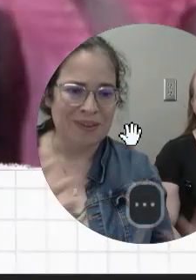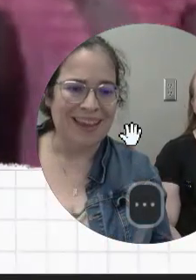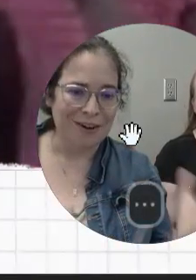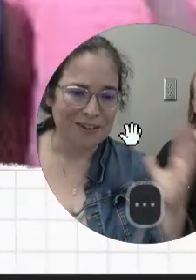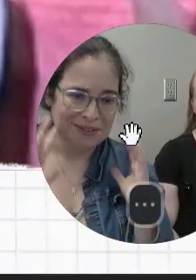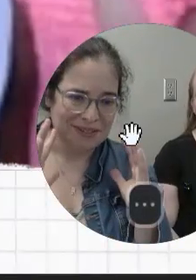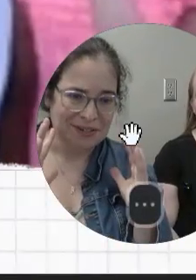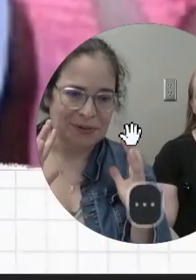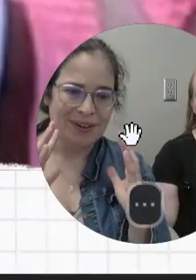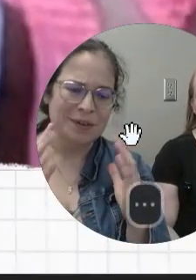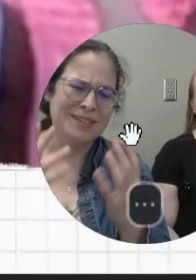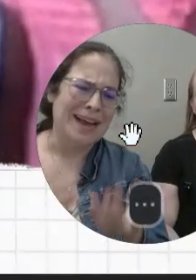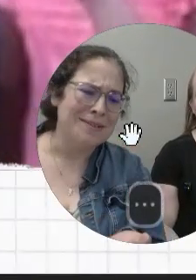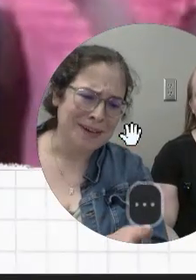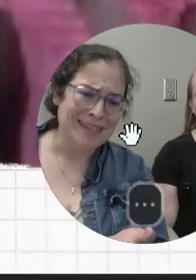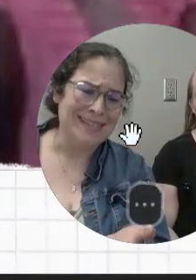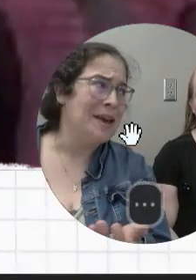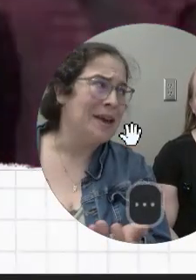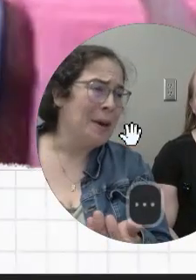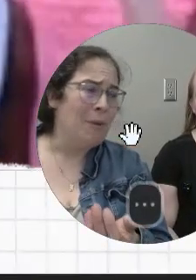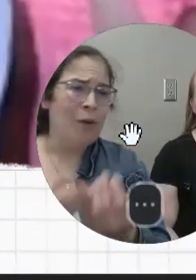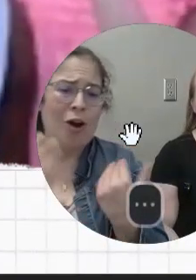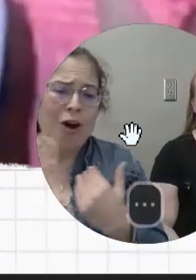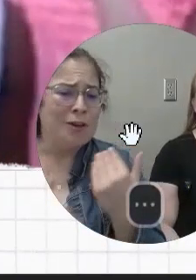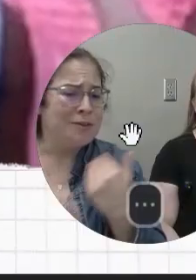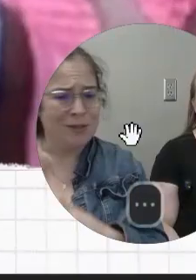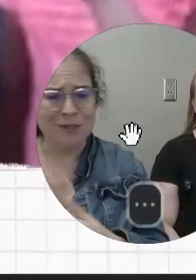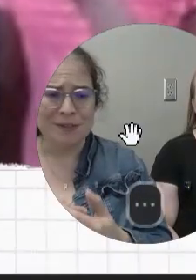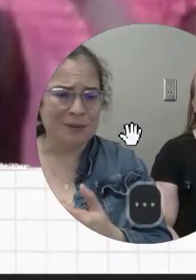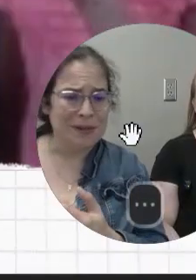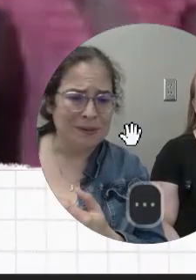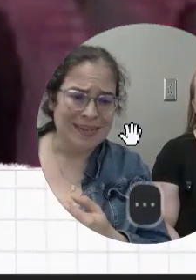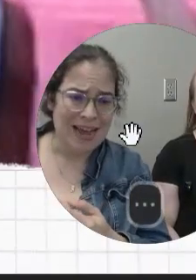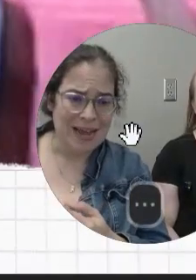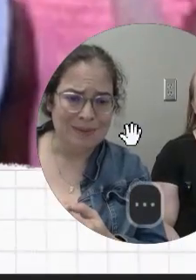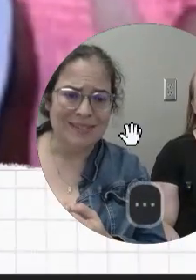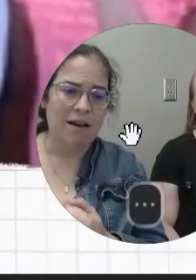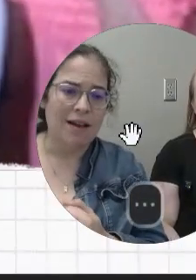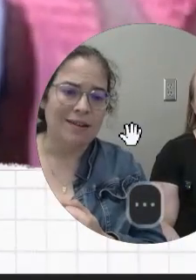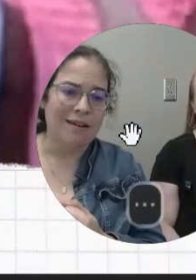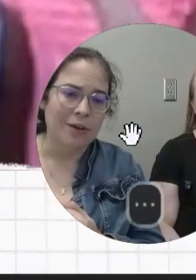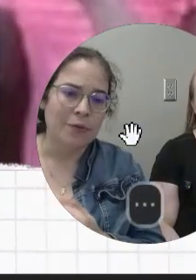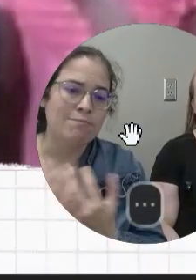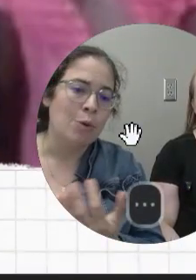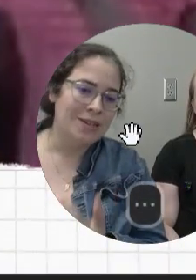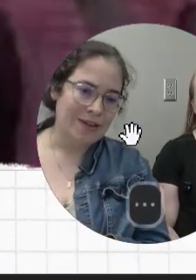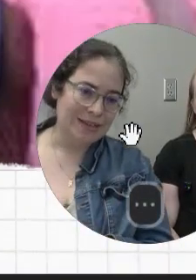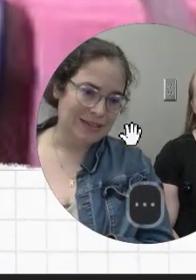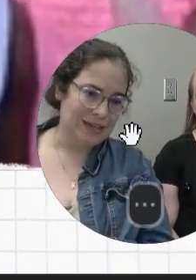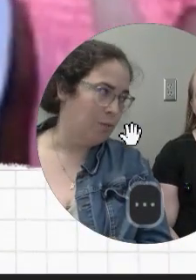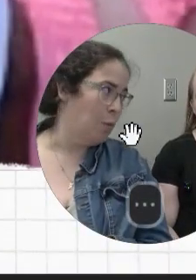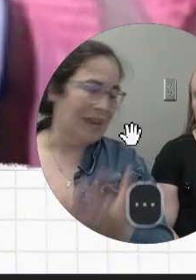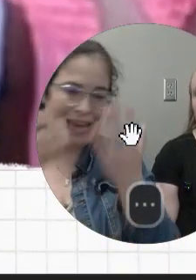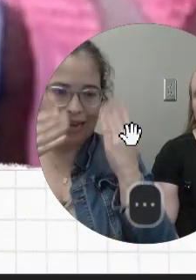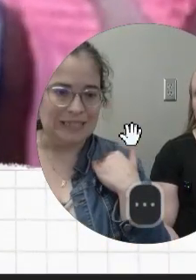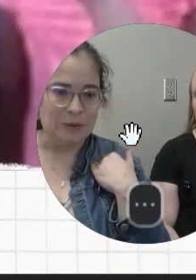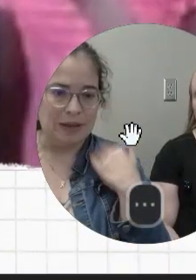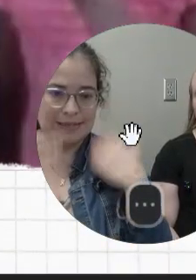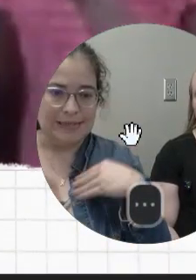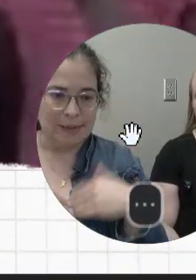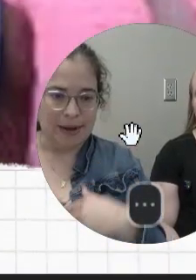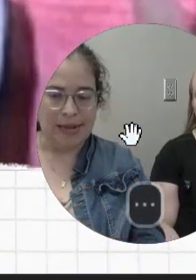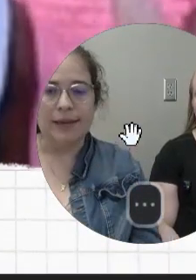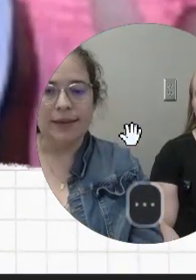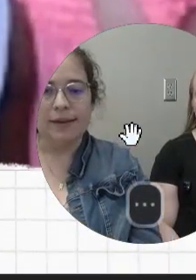Like it's easier to hear when they can also see you, which sounds crazy, but we all use those visual cues at times. It's harder for most of